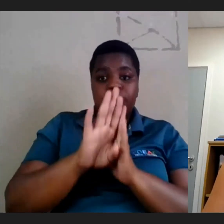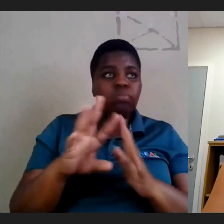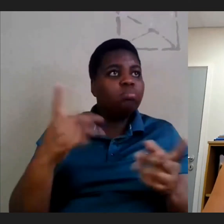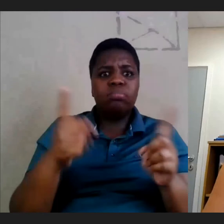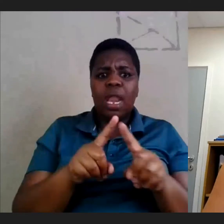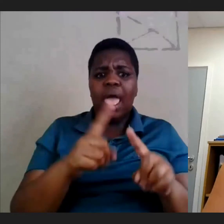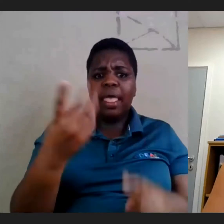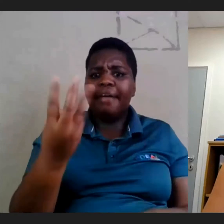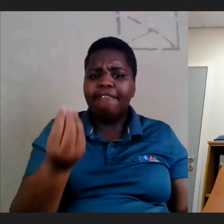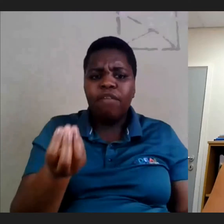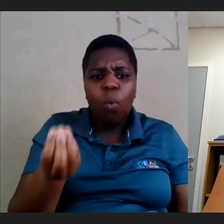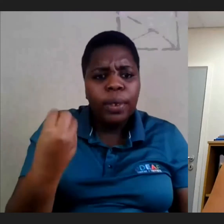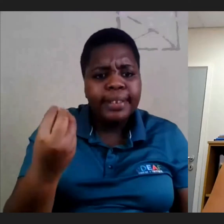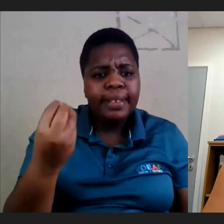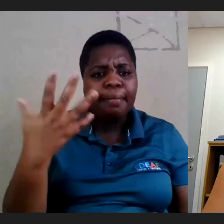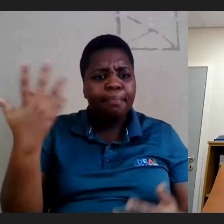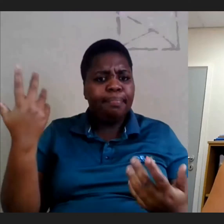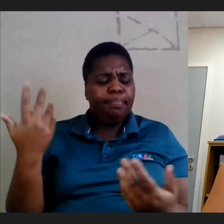WhatsApp-based